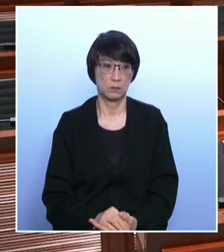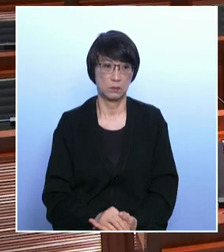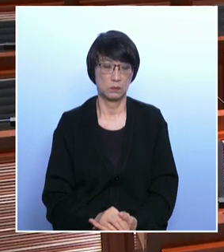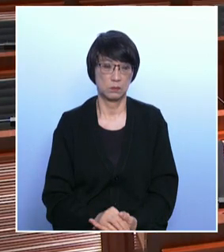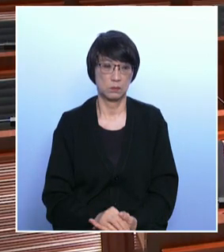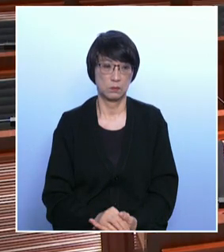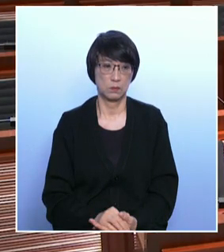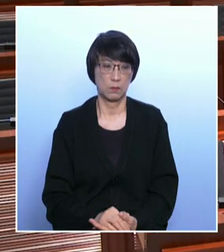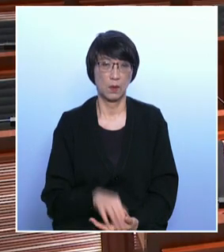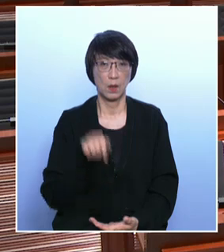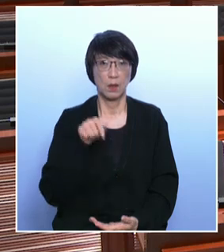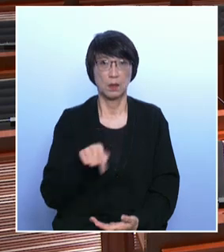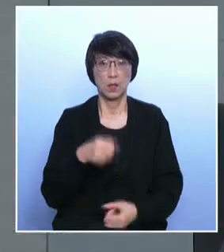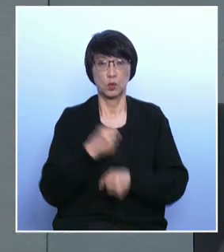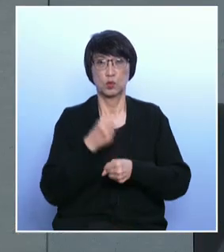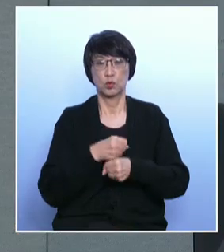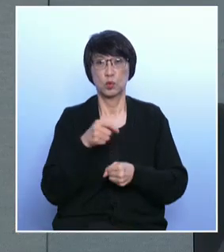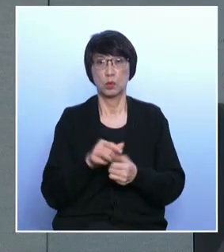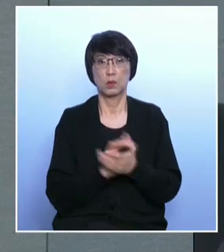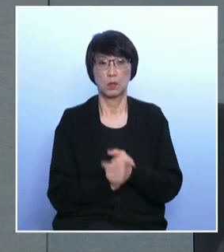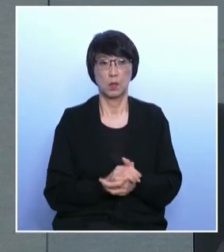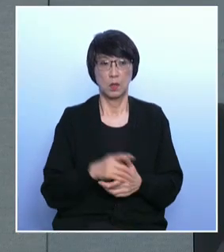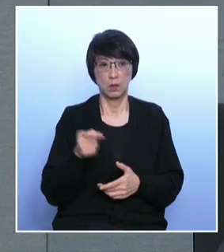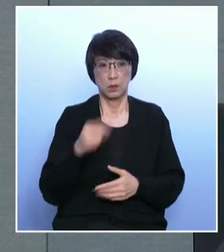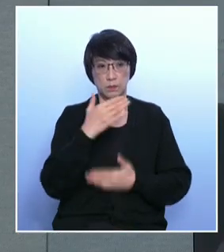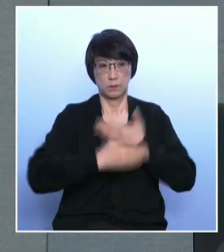question, just a simple answer of yes or no.